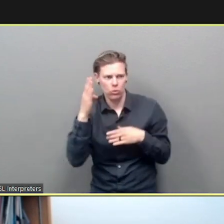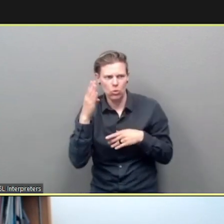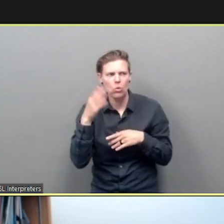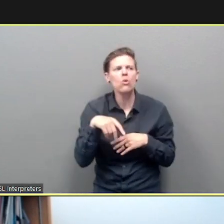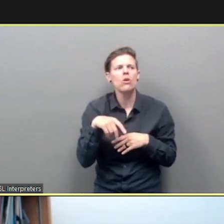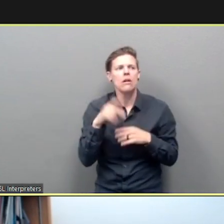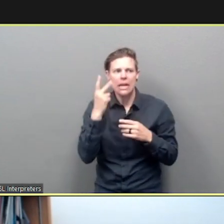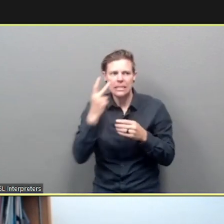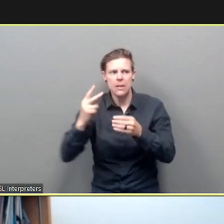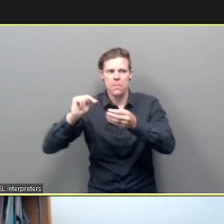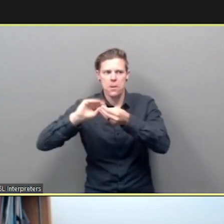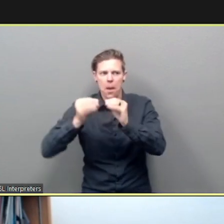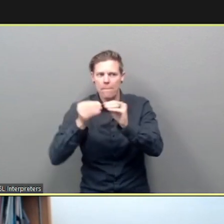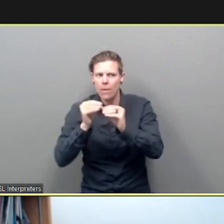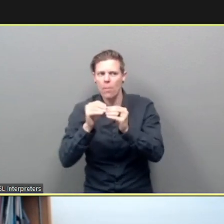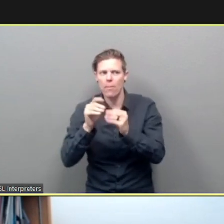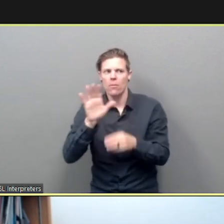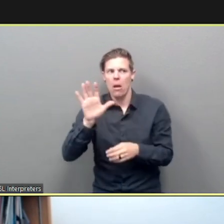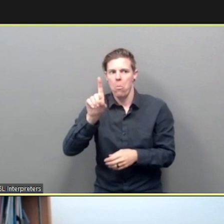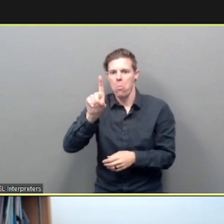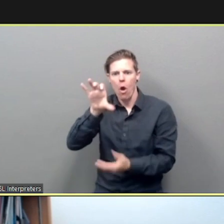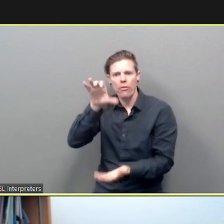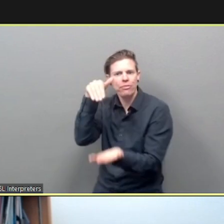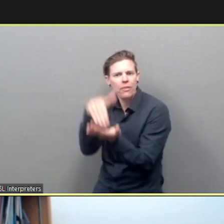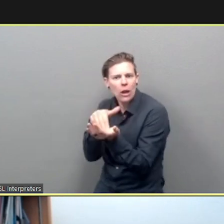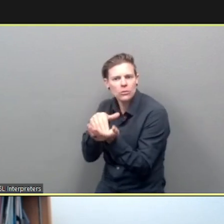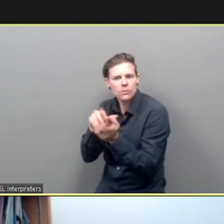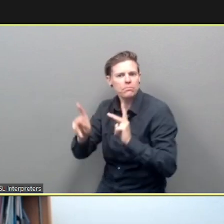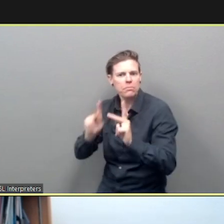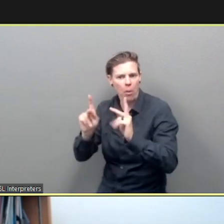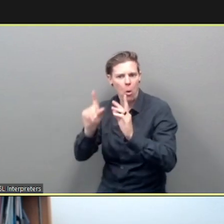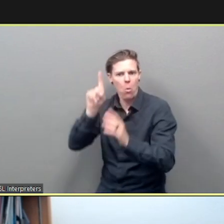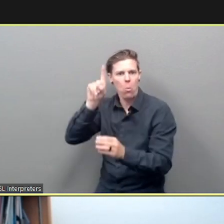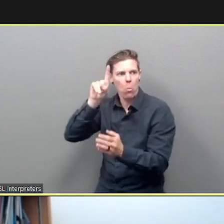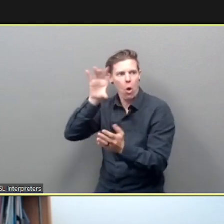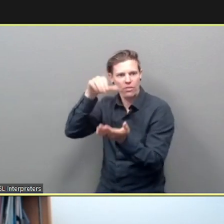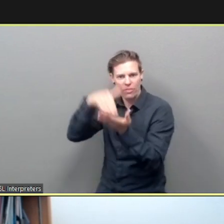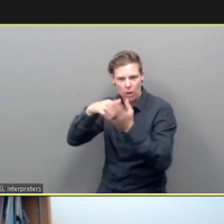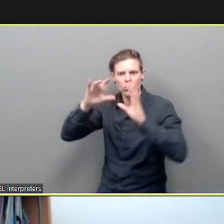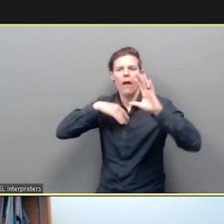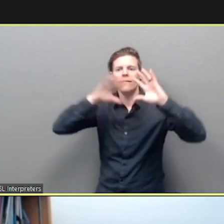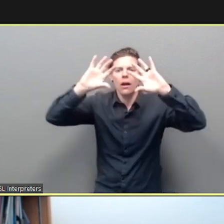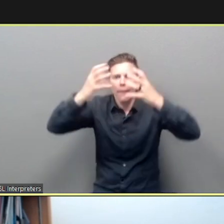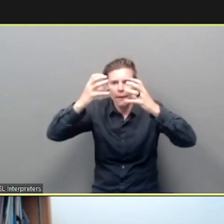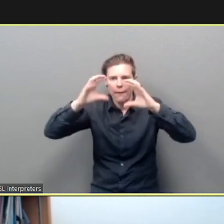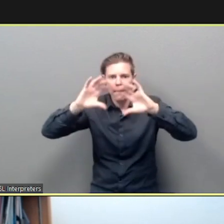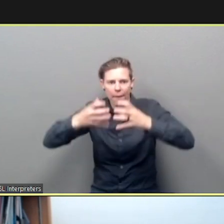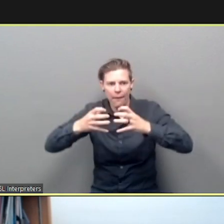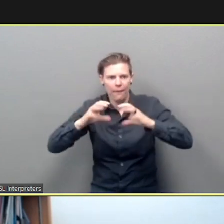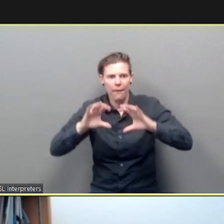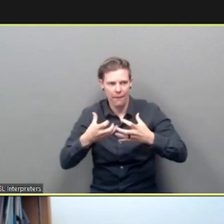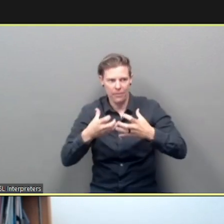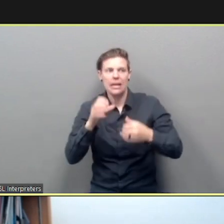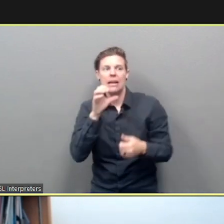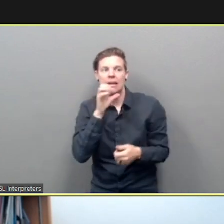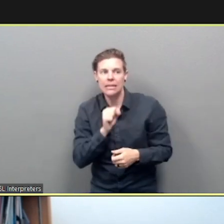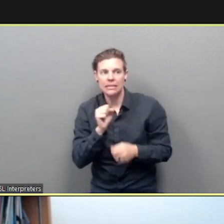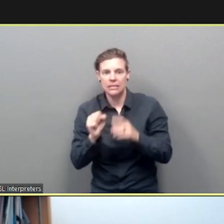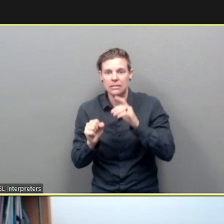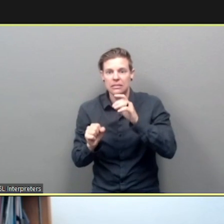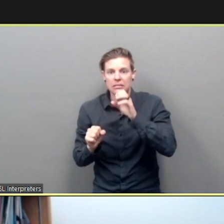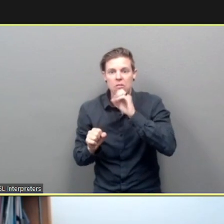per 100,000 population by age group. We break this down to by 0 to 4, 5 to 11, and